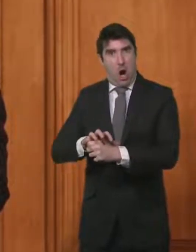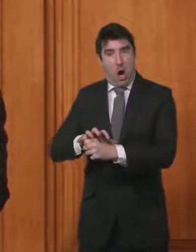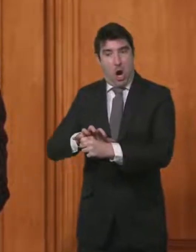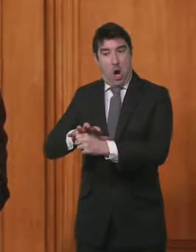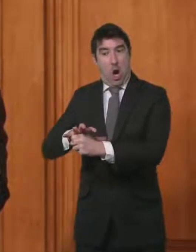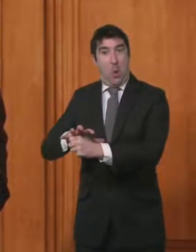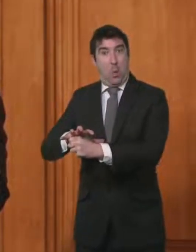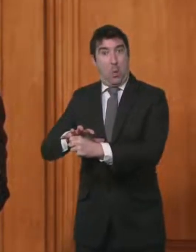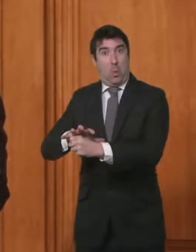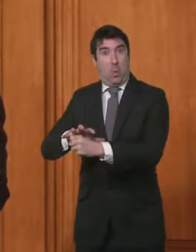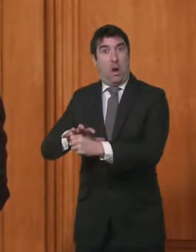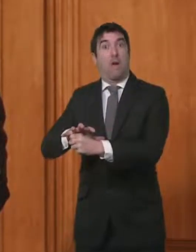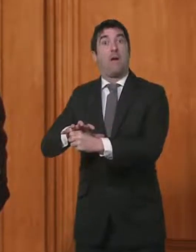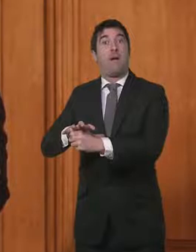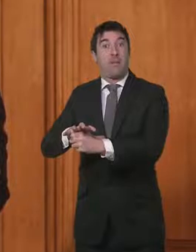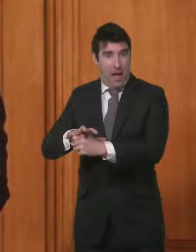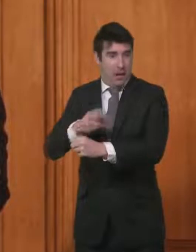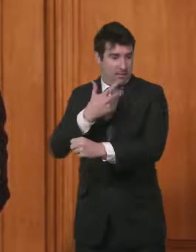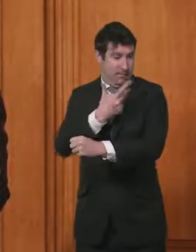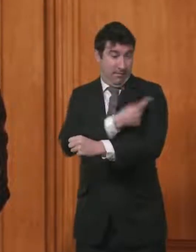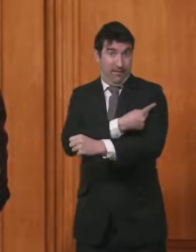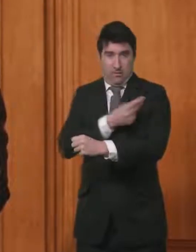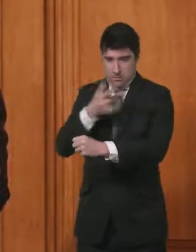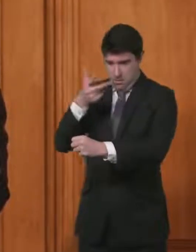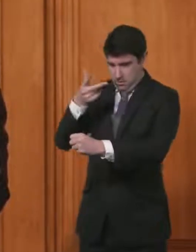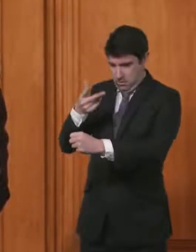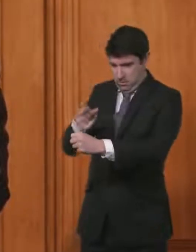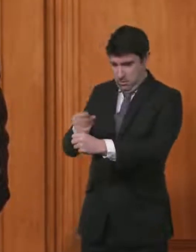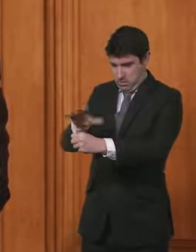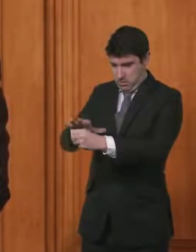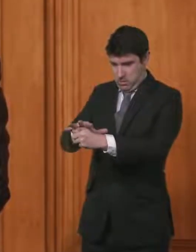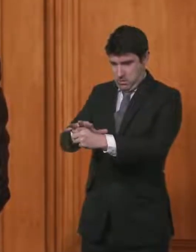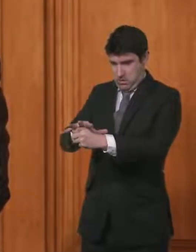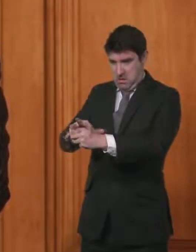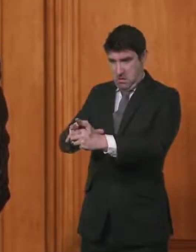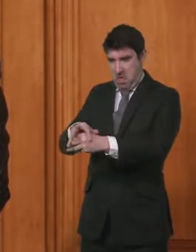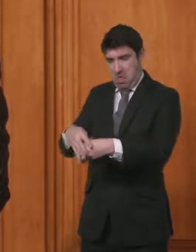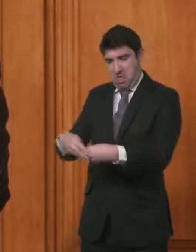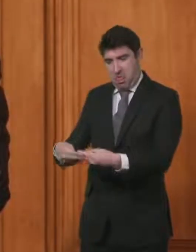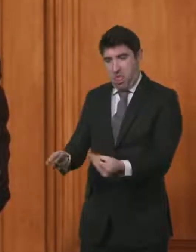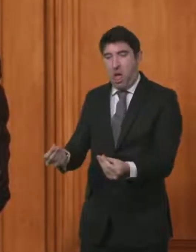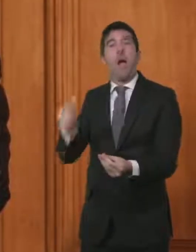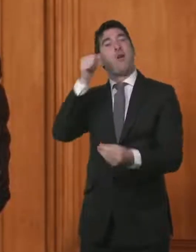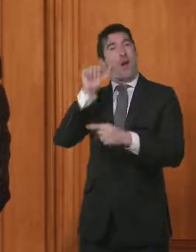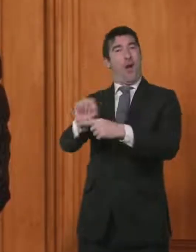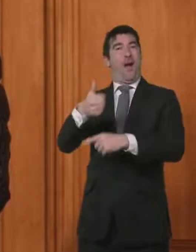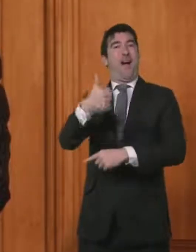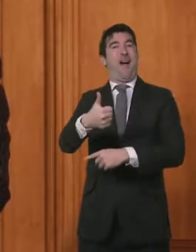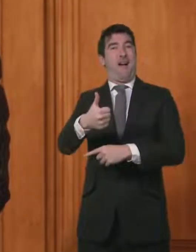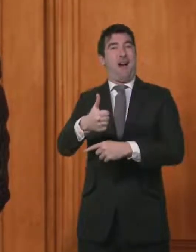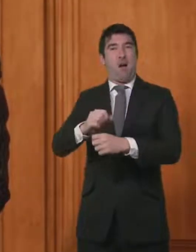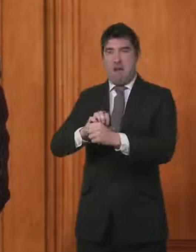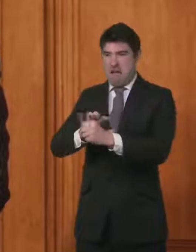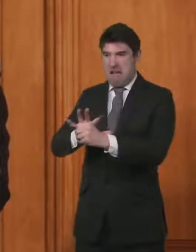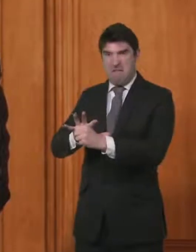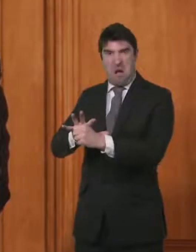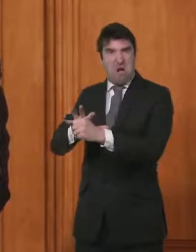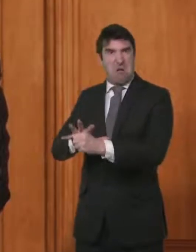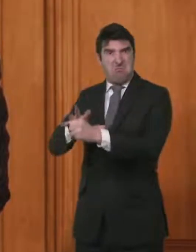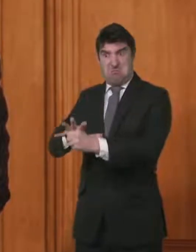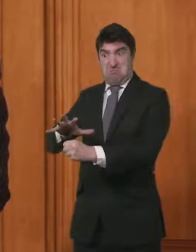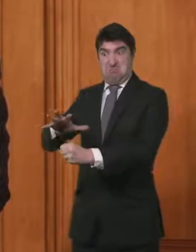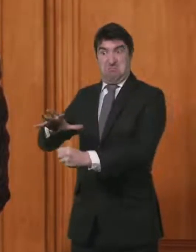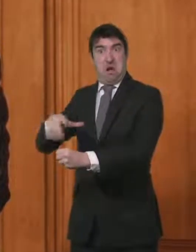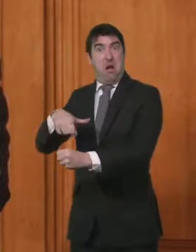a solid steer on that. But there are two pieces in the background that I think are very reassuring.